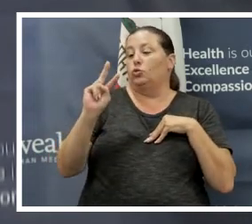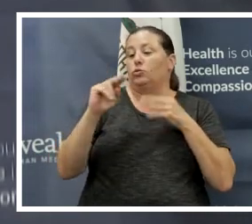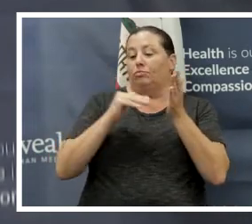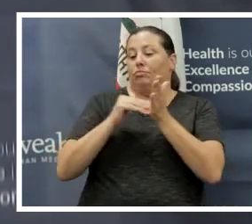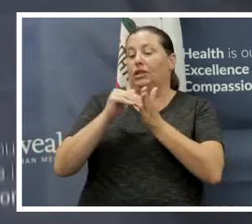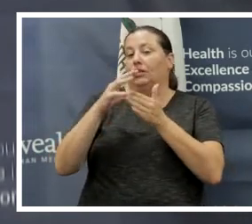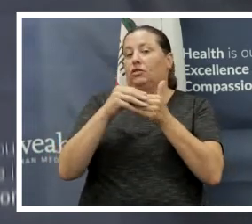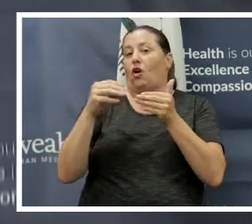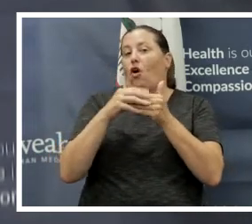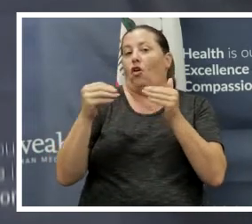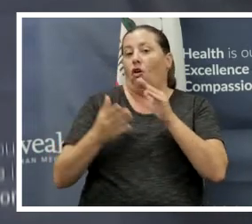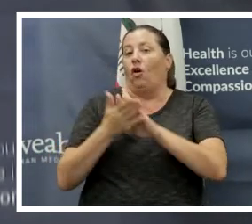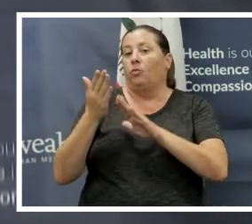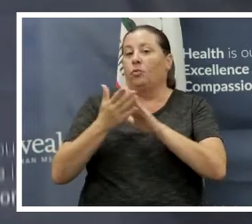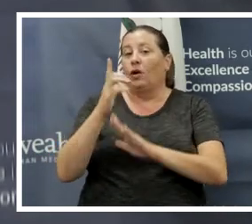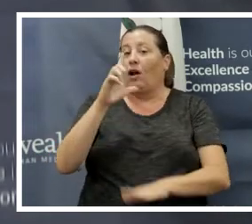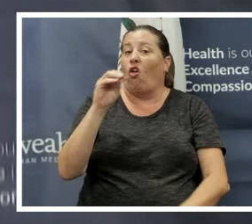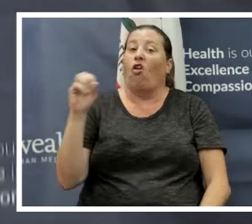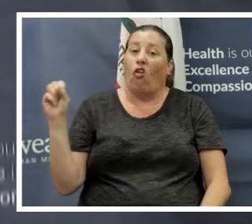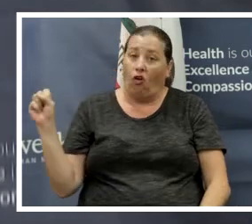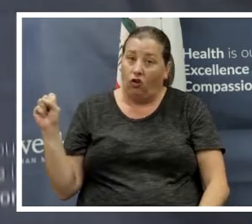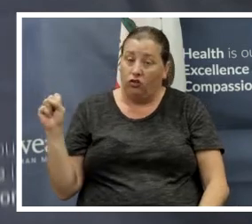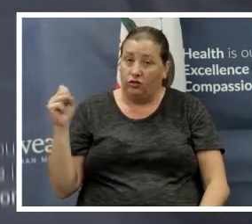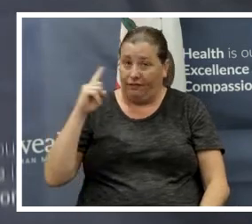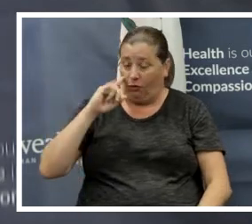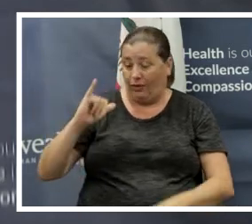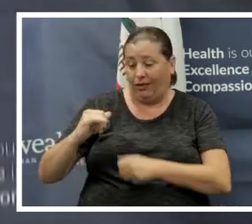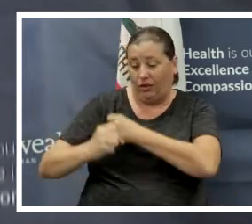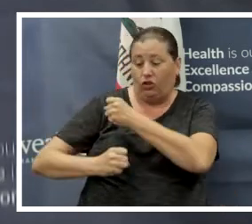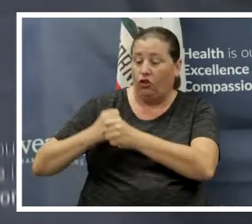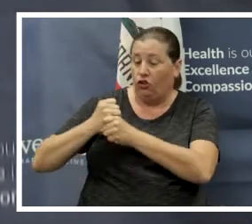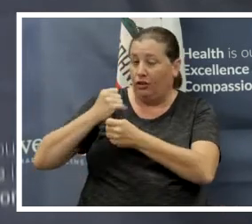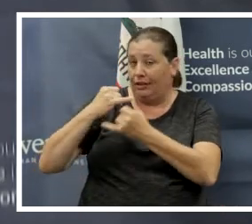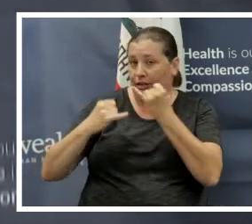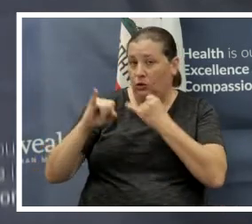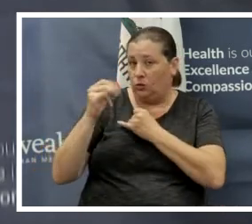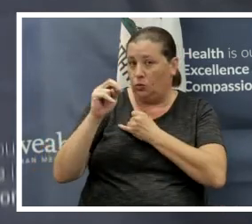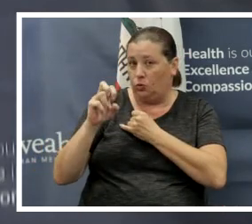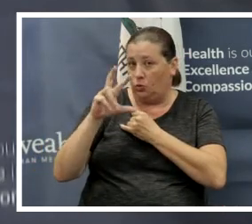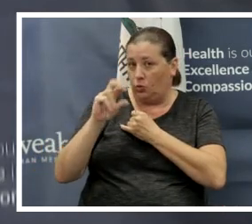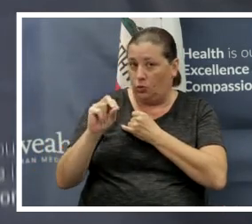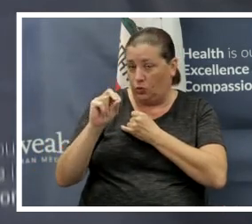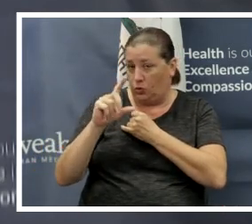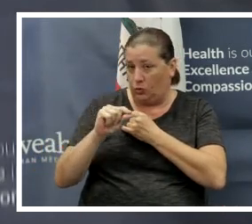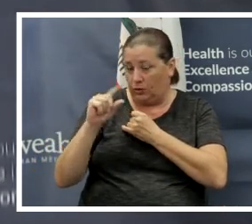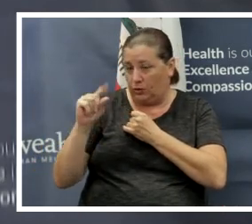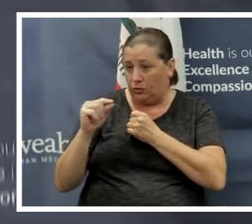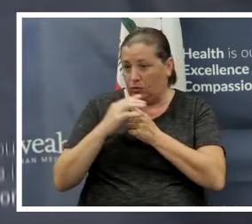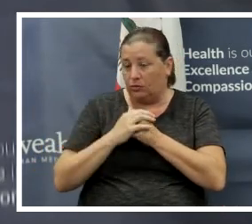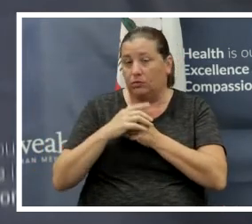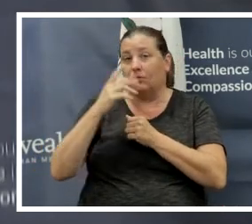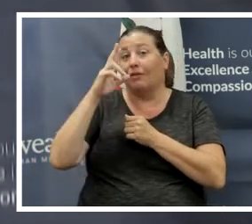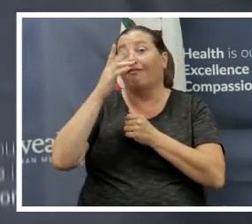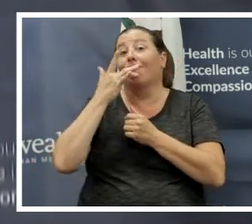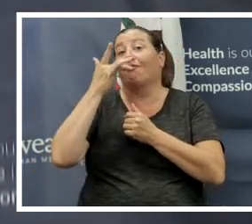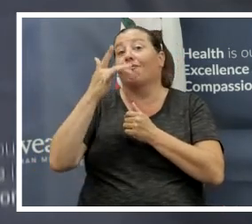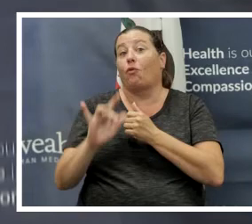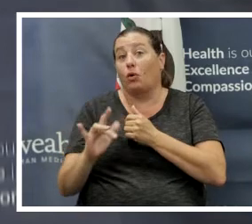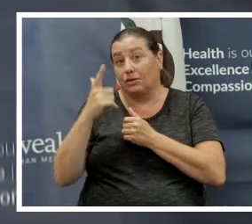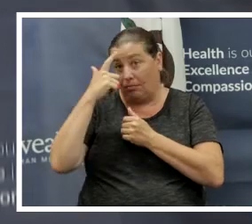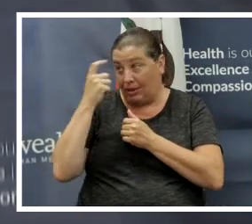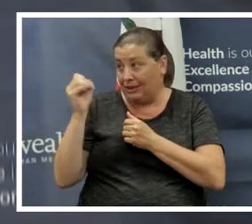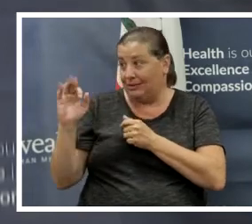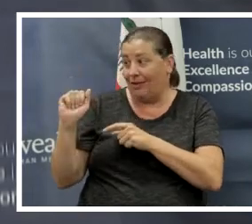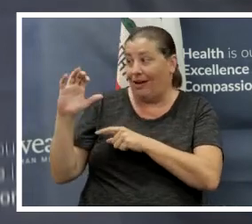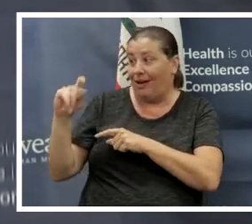period ended June 30, 2020. Fortunately, because of an act of Congress, hospitals were